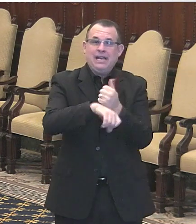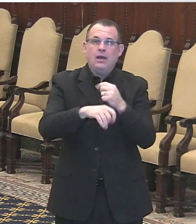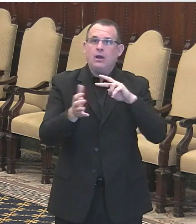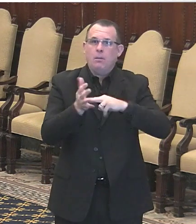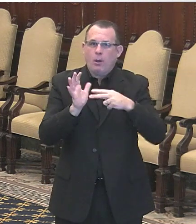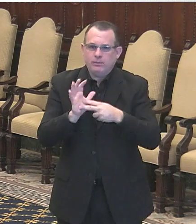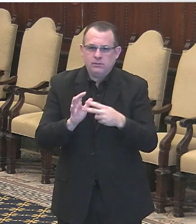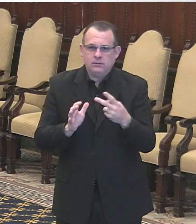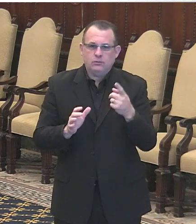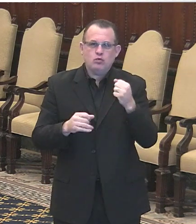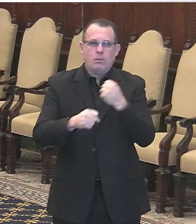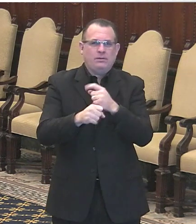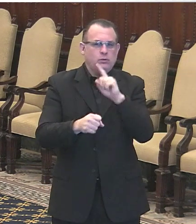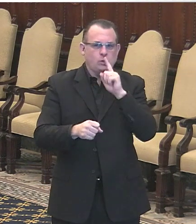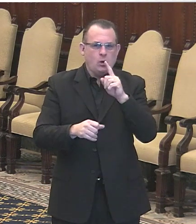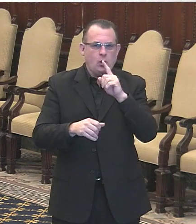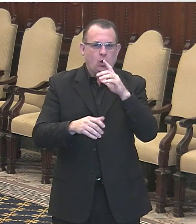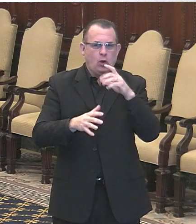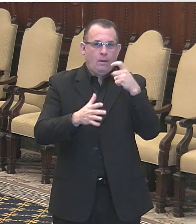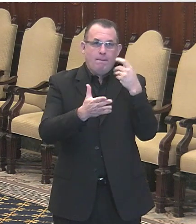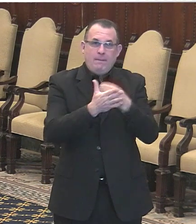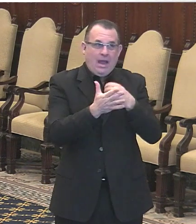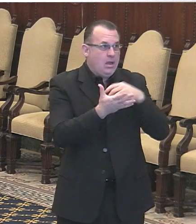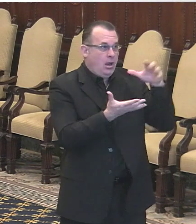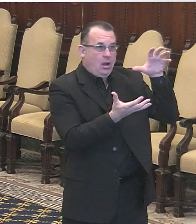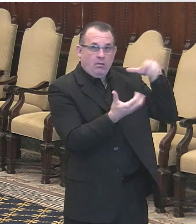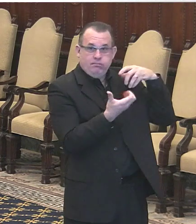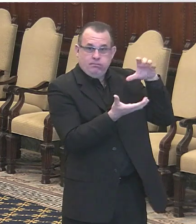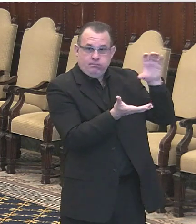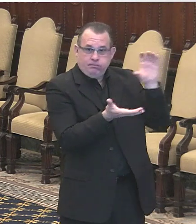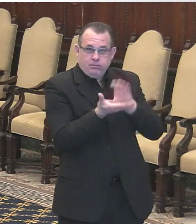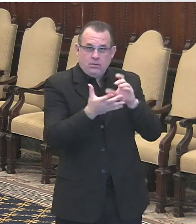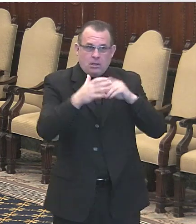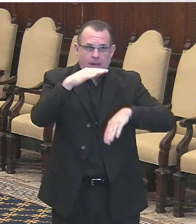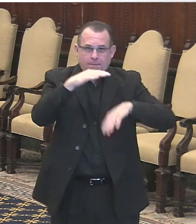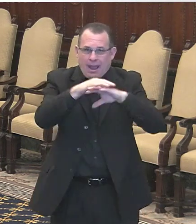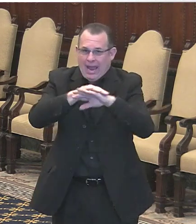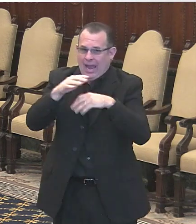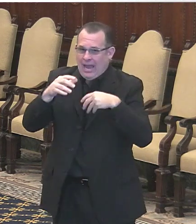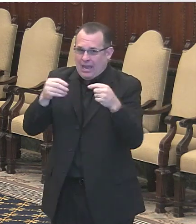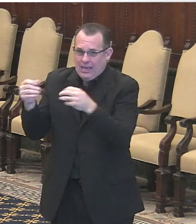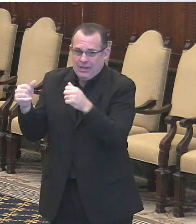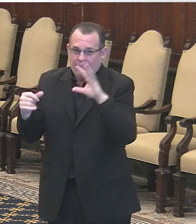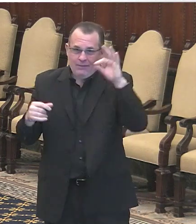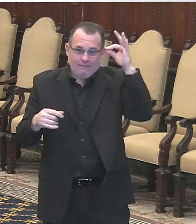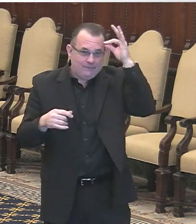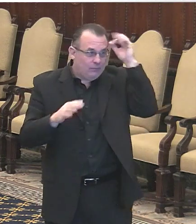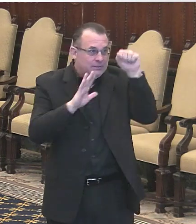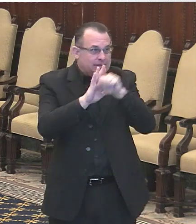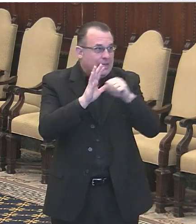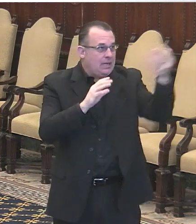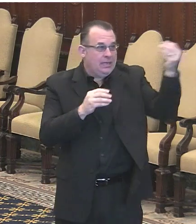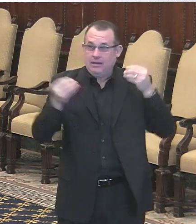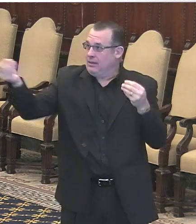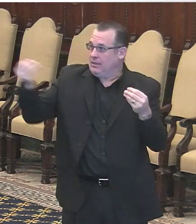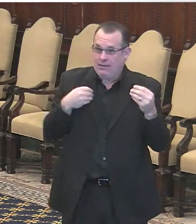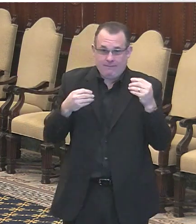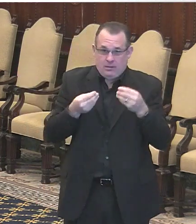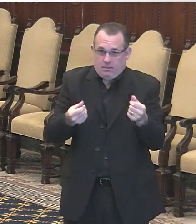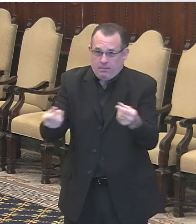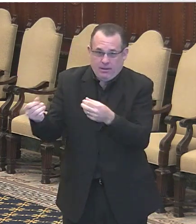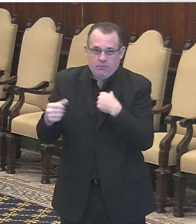its costs and maximizing the effectiveness of the numerous federal and state grants coming to Philadelphia. The mission